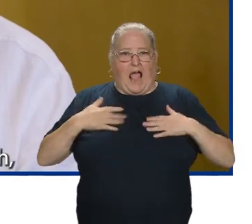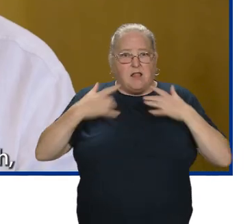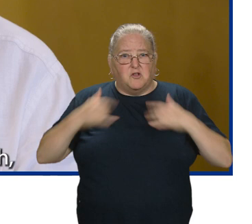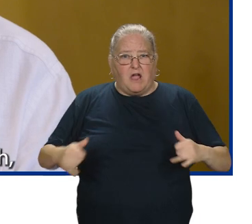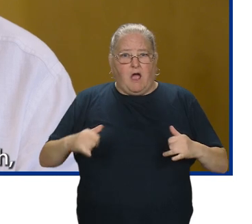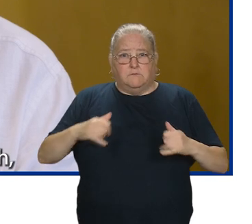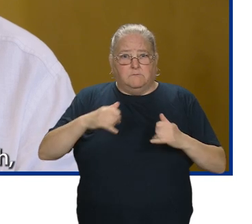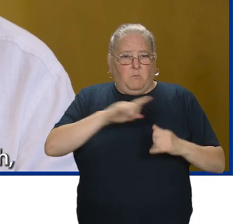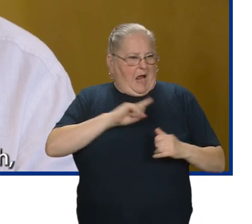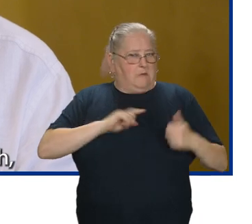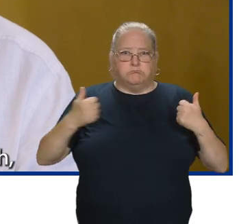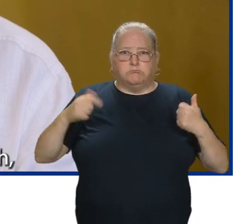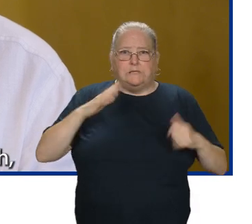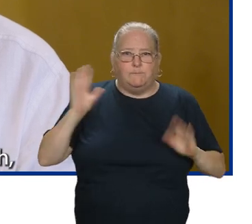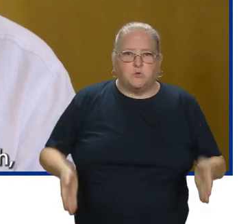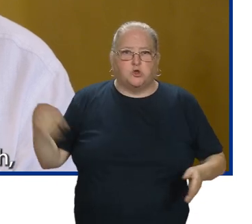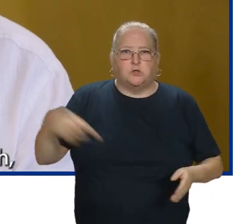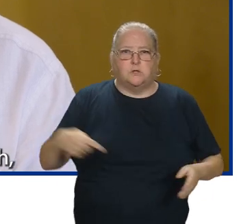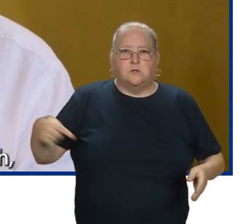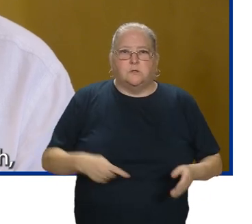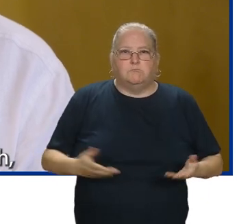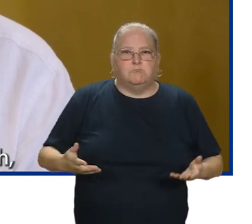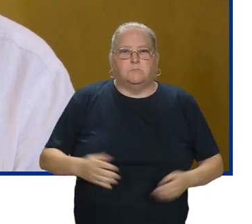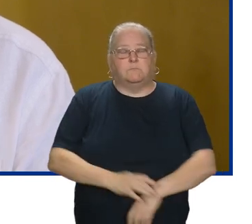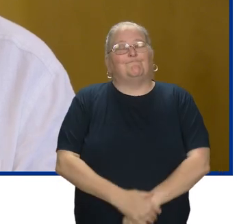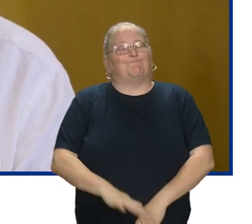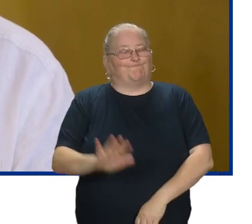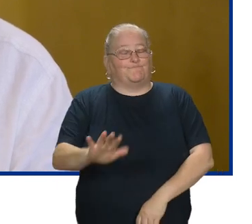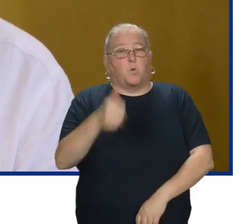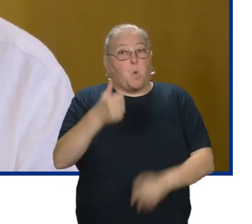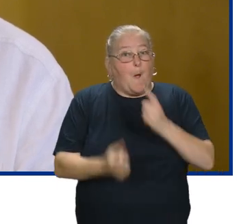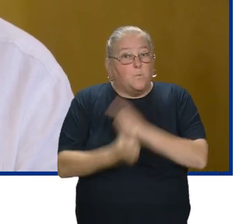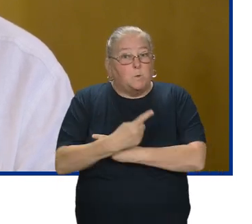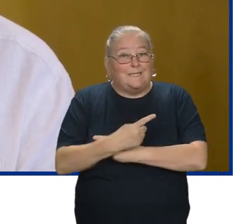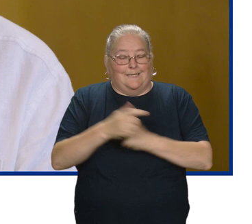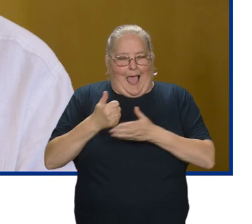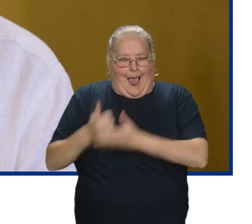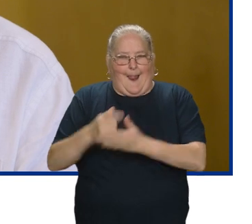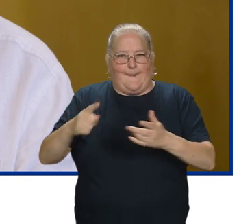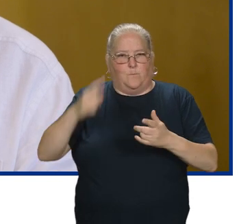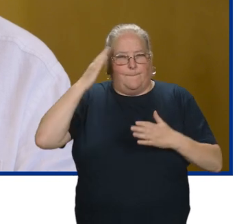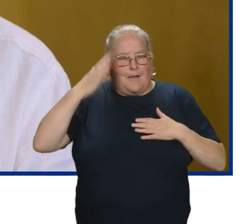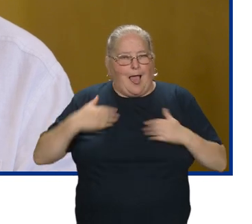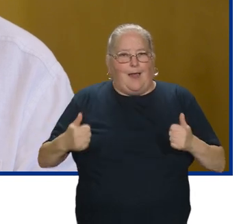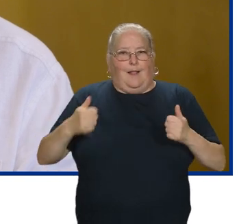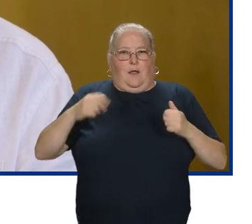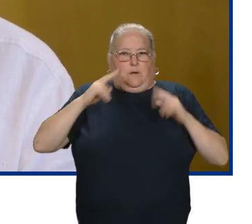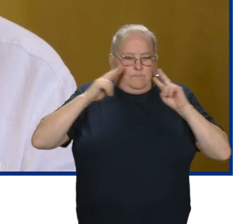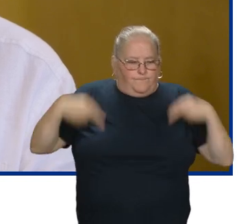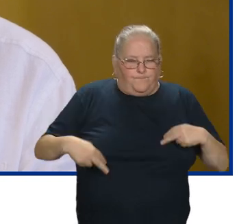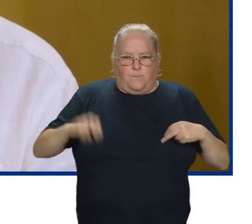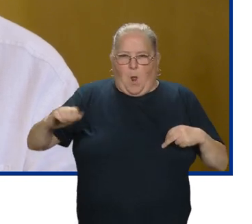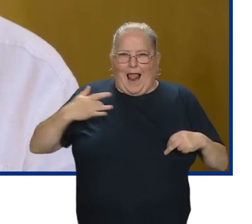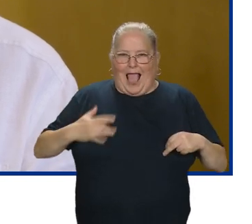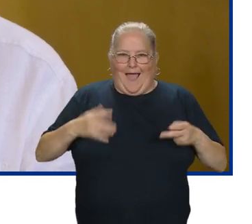Well, it's a great opportunity for you to discuss your physical health, your mental health, your lifestyle and